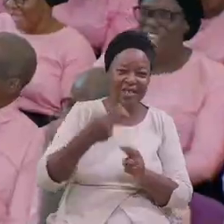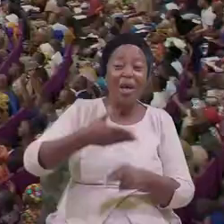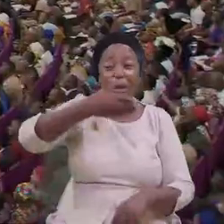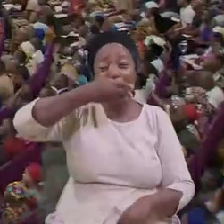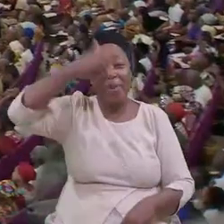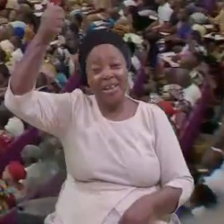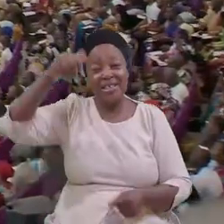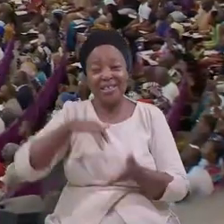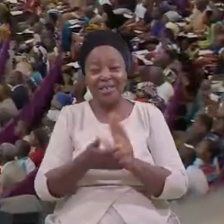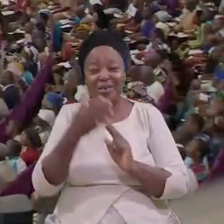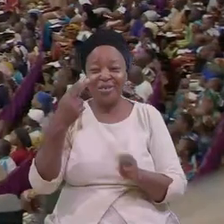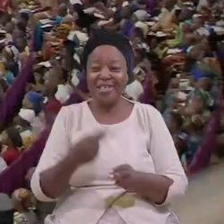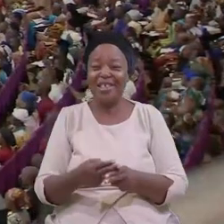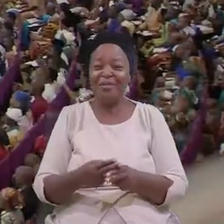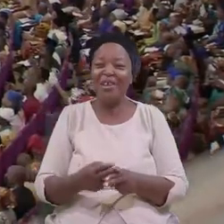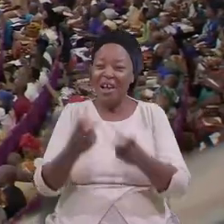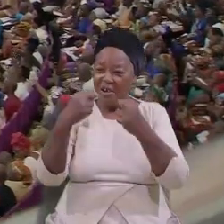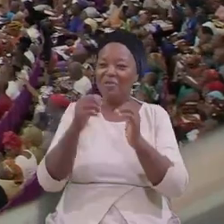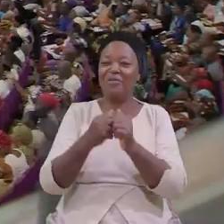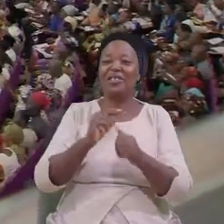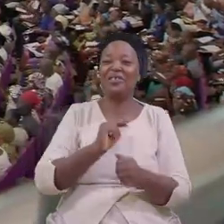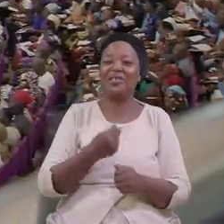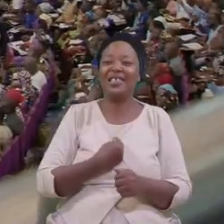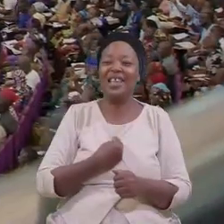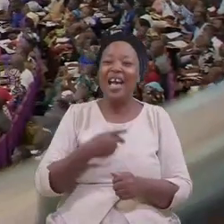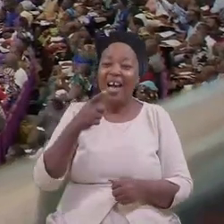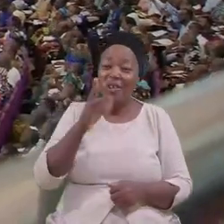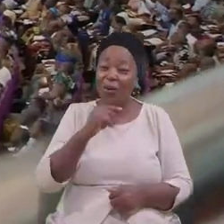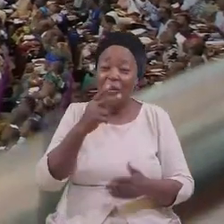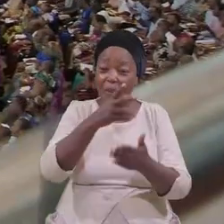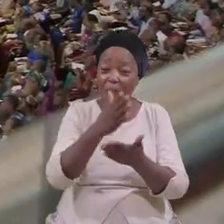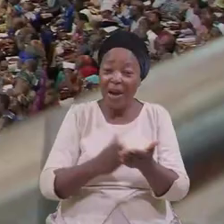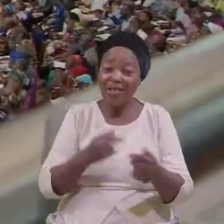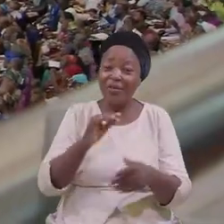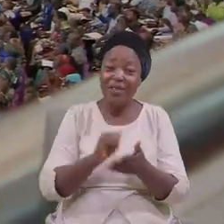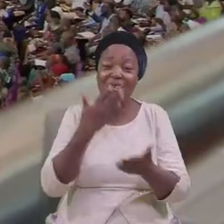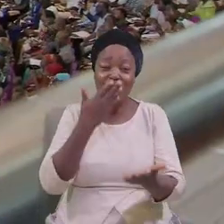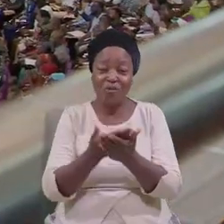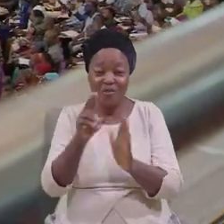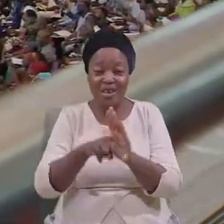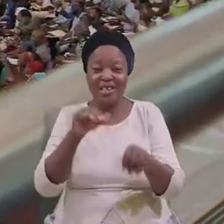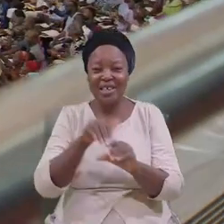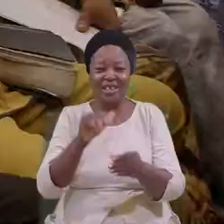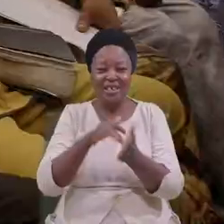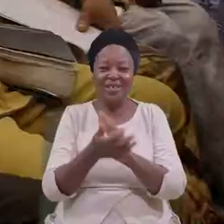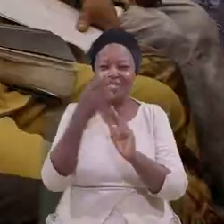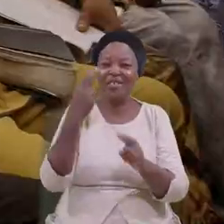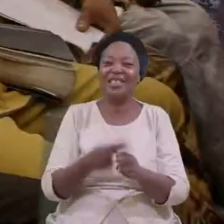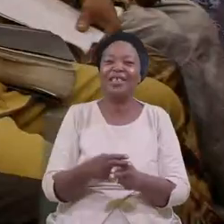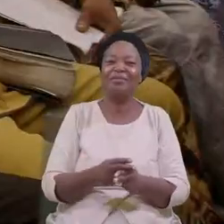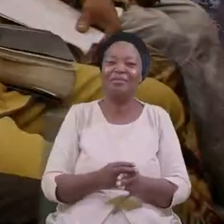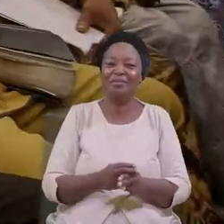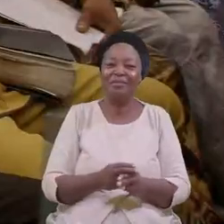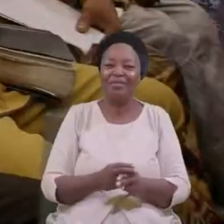Best. Come along. You'll be part of that goodness in Jesus' name.